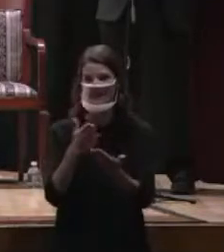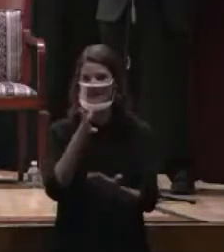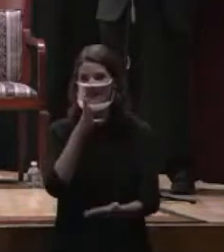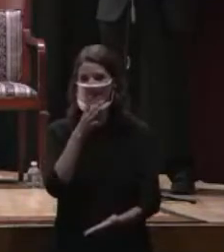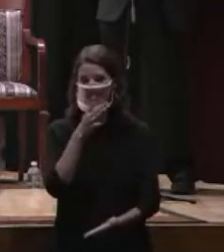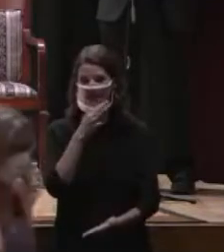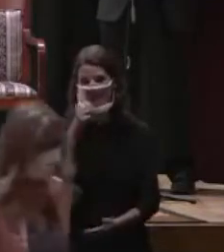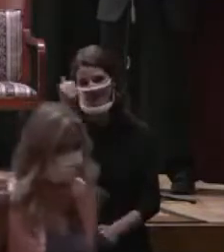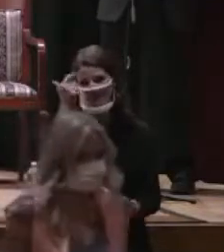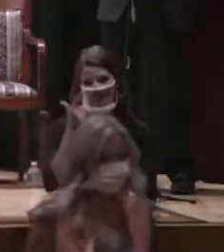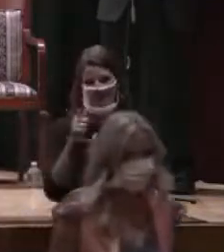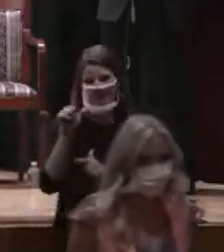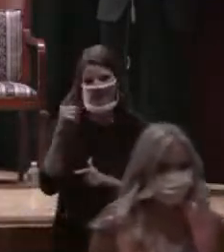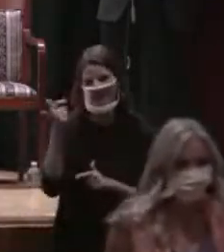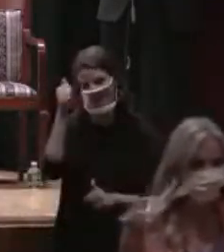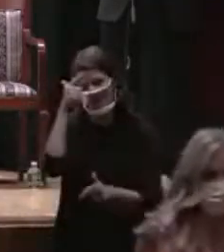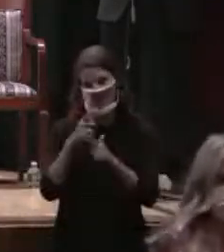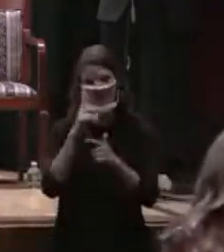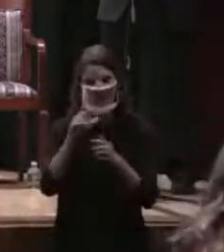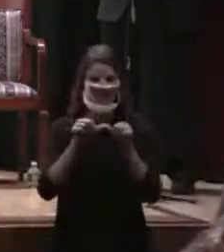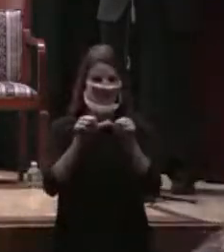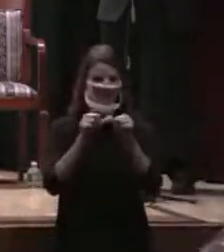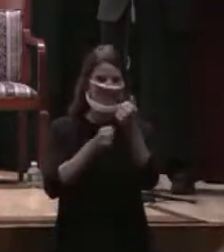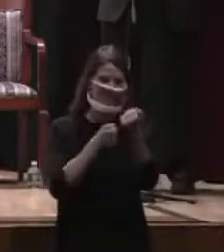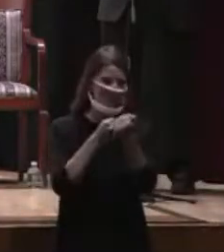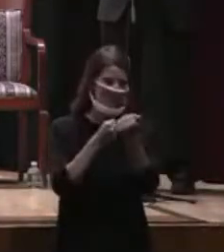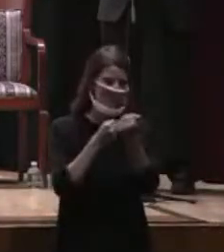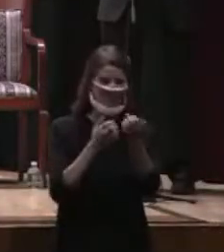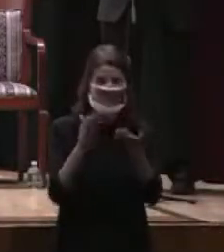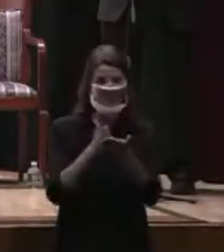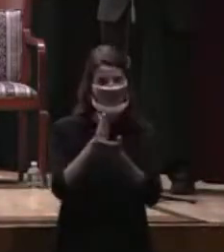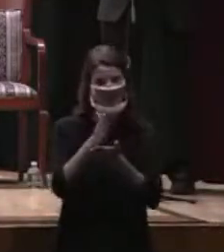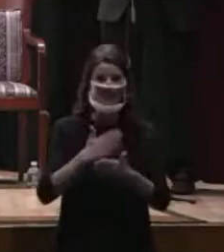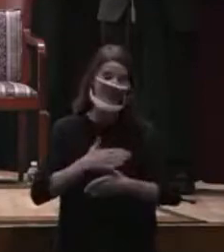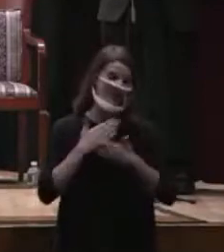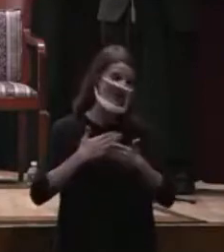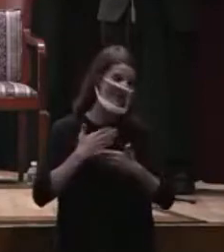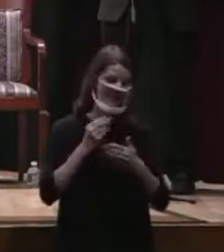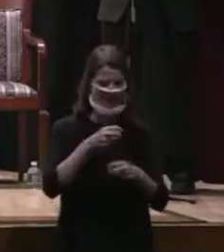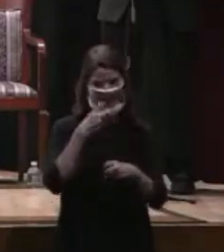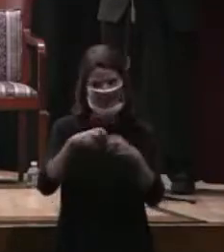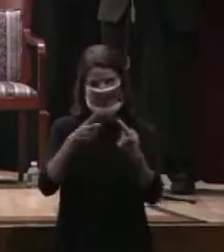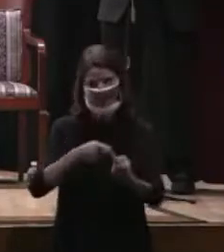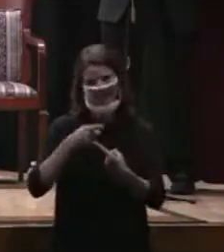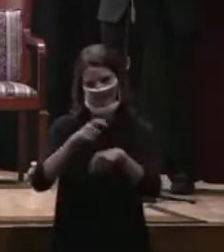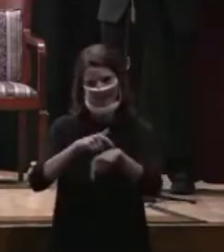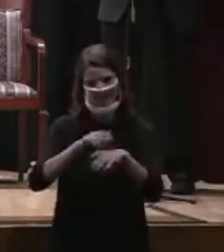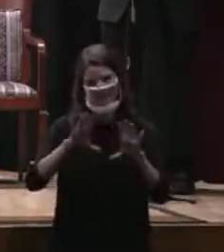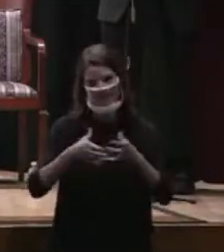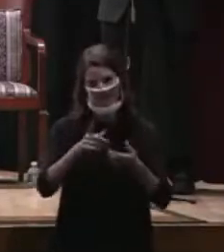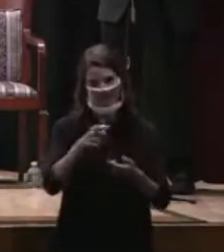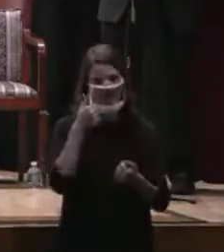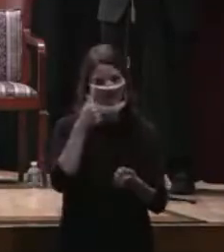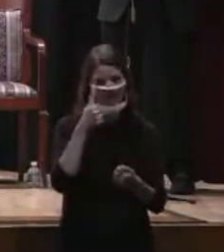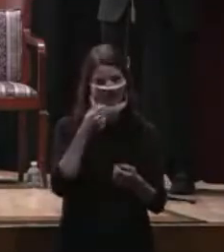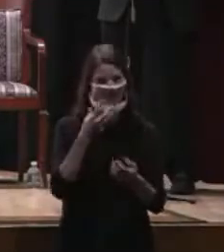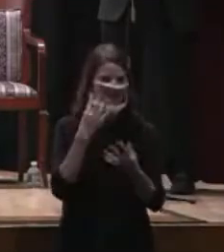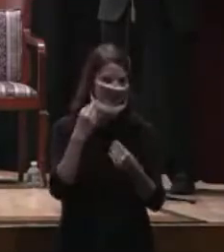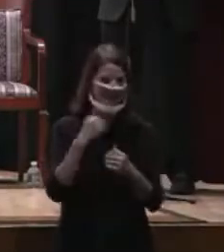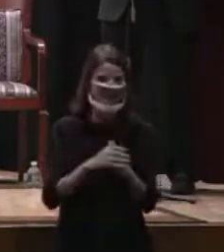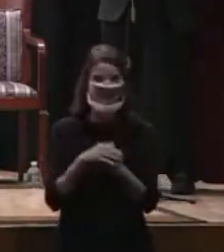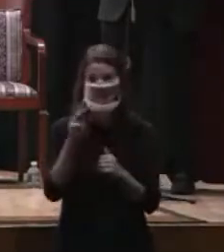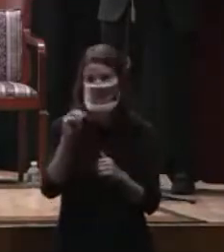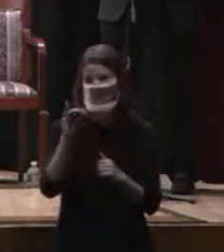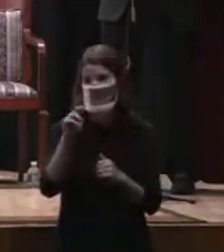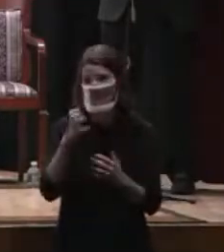and stepfather for their endless support they have given him, even throughout the happy and tough times they have experienced. Mike would